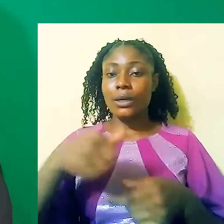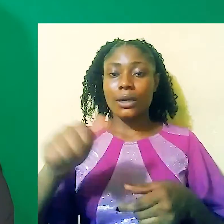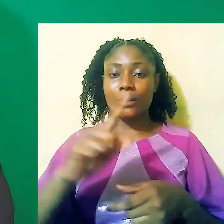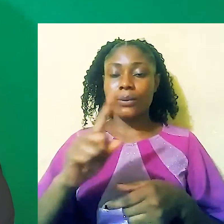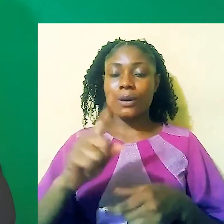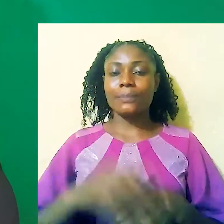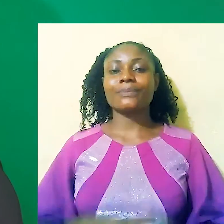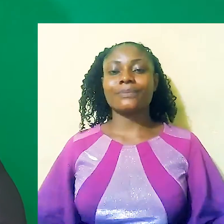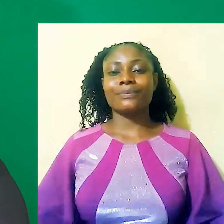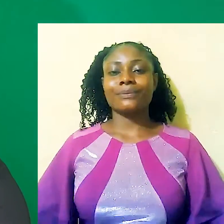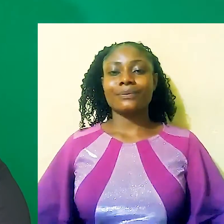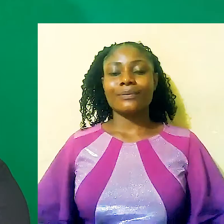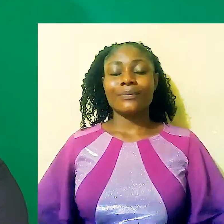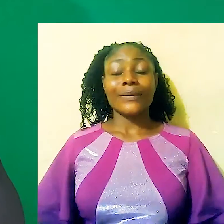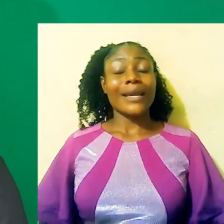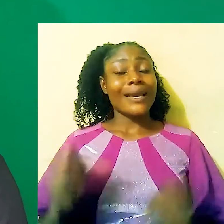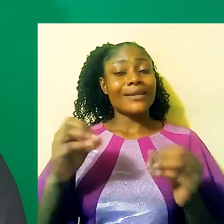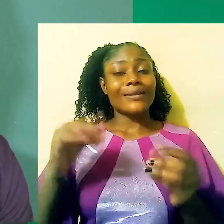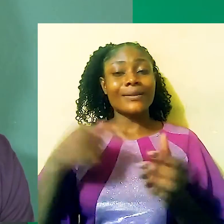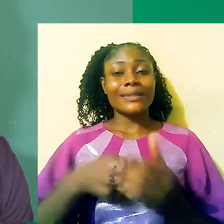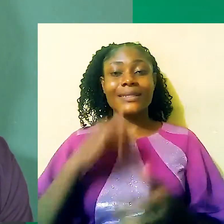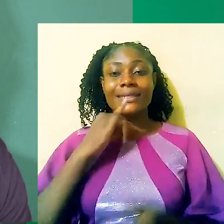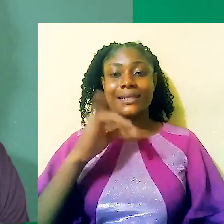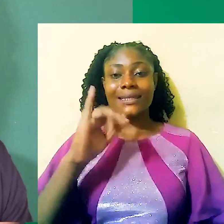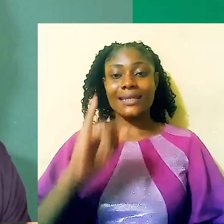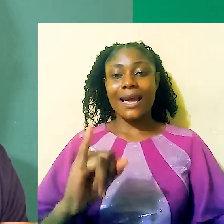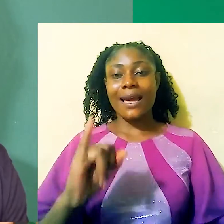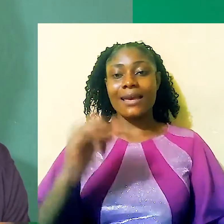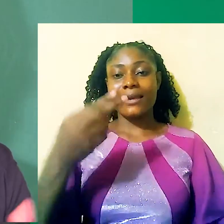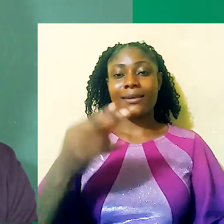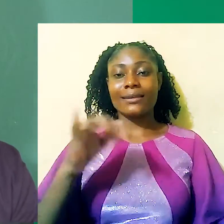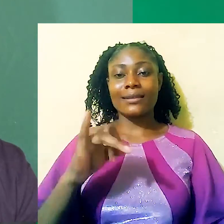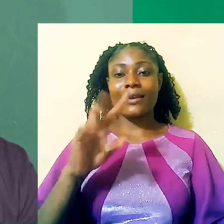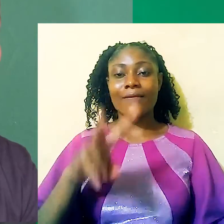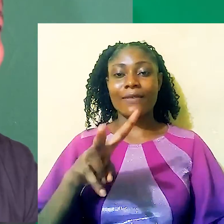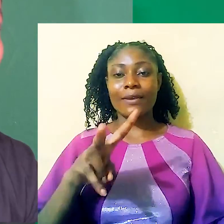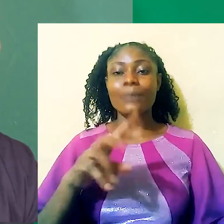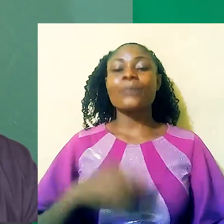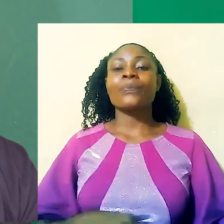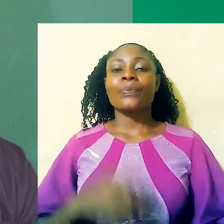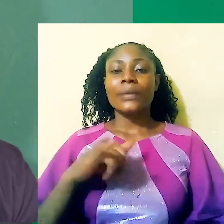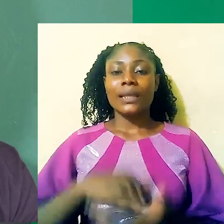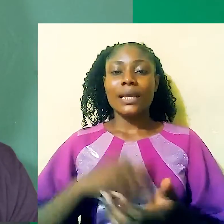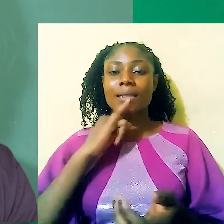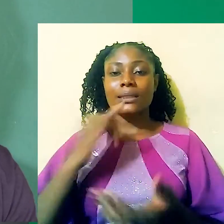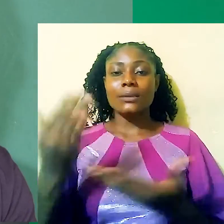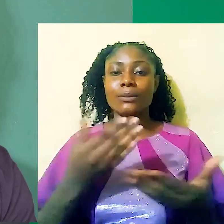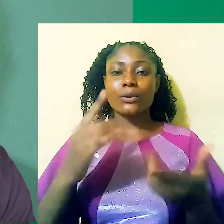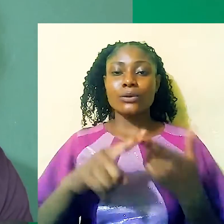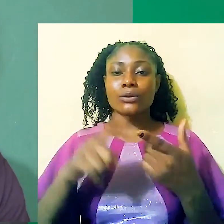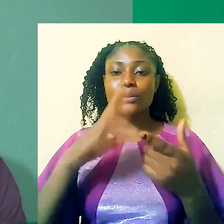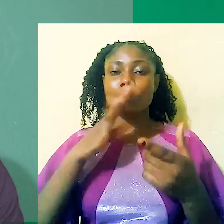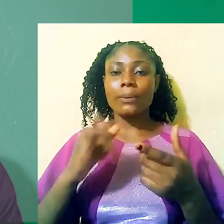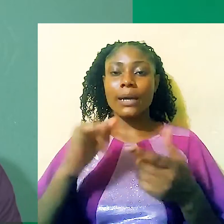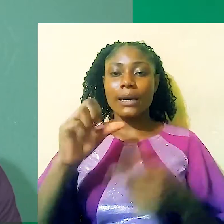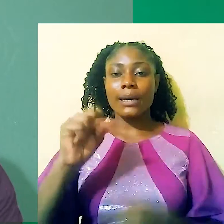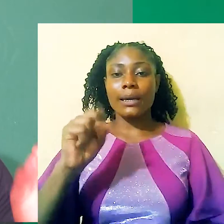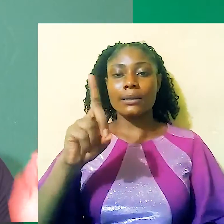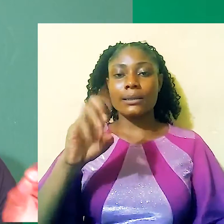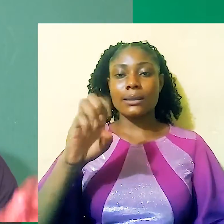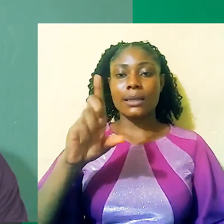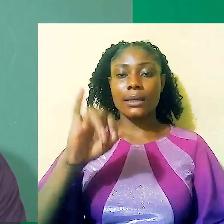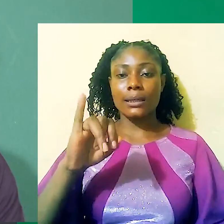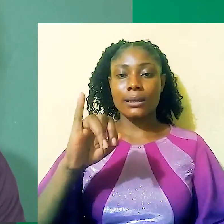stay tuned. Don't go nowhere. All right, this is the Indigenous Hands, the Indigenous Voices, that is brought to you